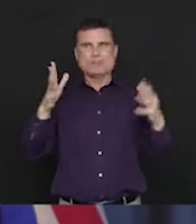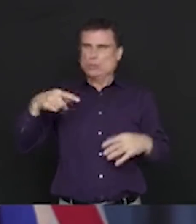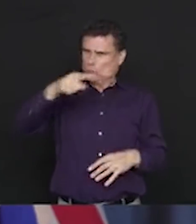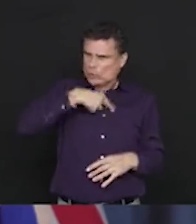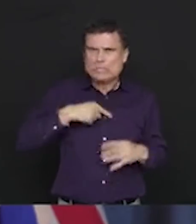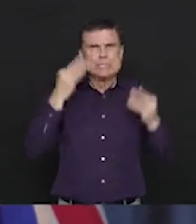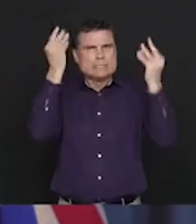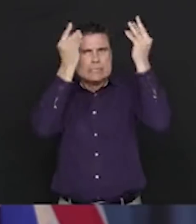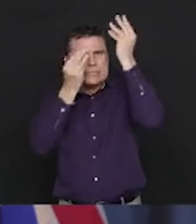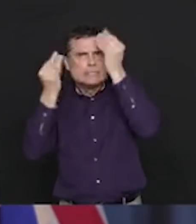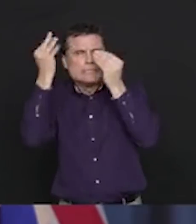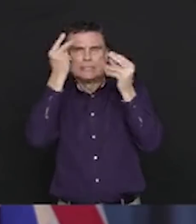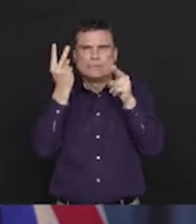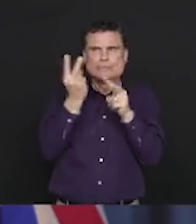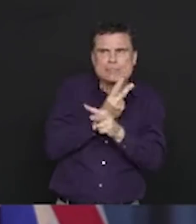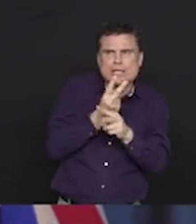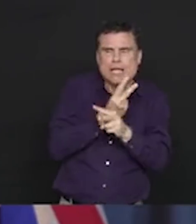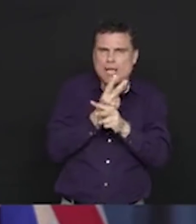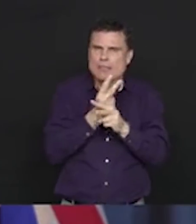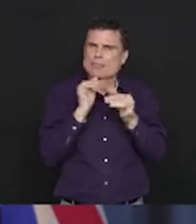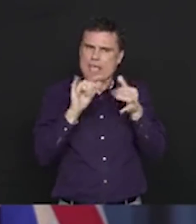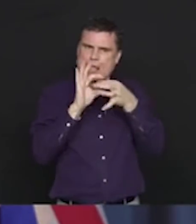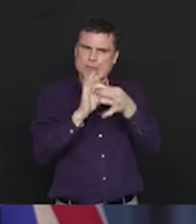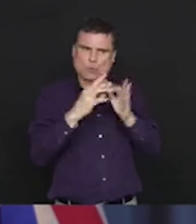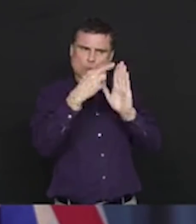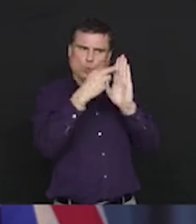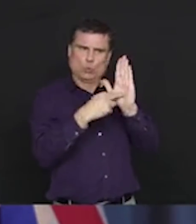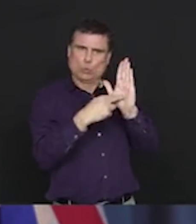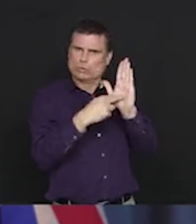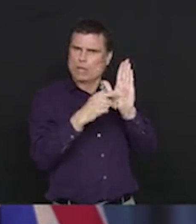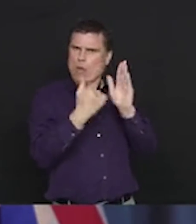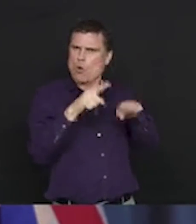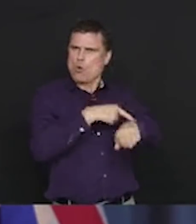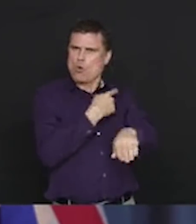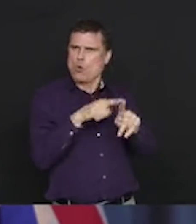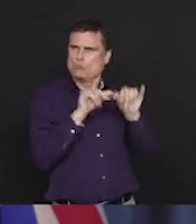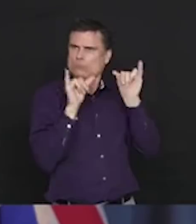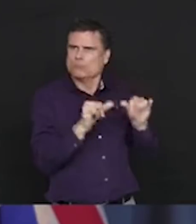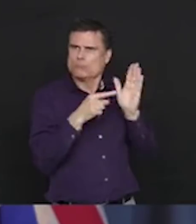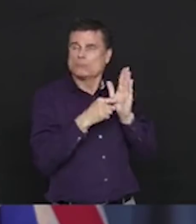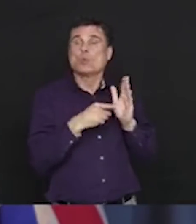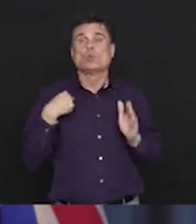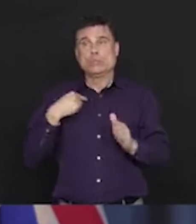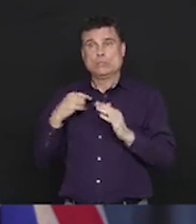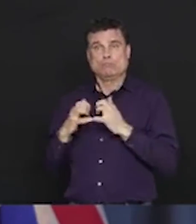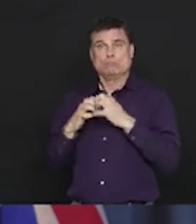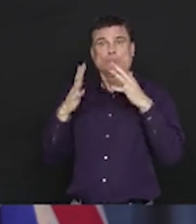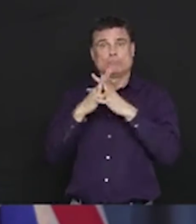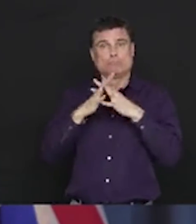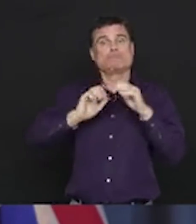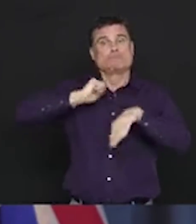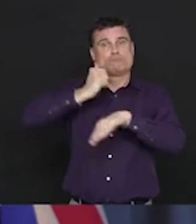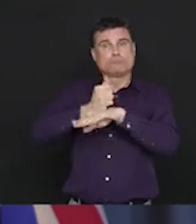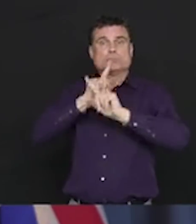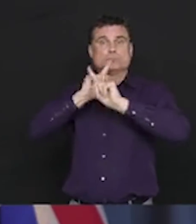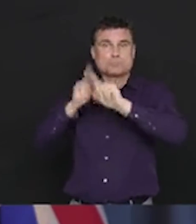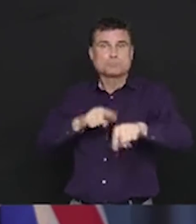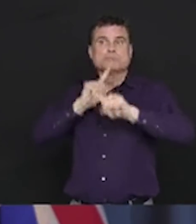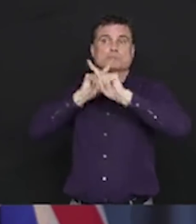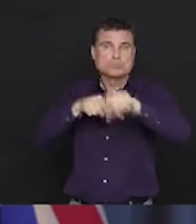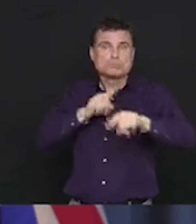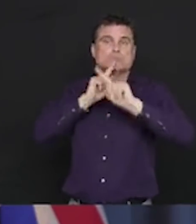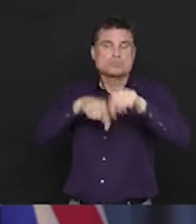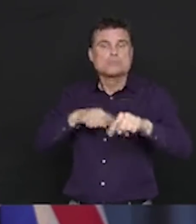we started to implement the orders and the controls that we've put in place, we started to think about what would it take for